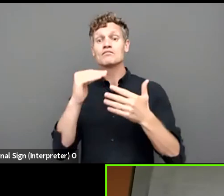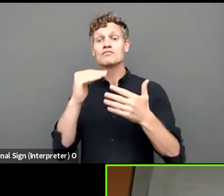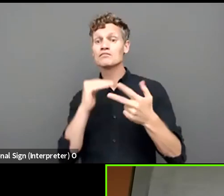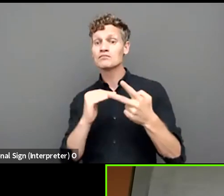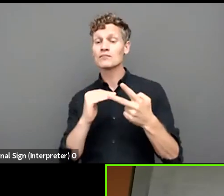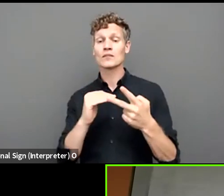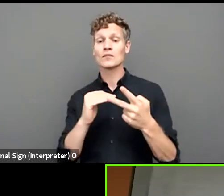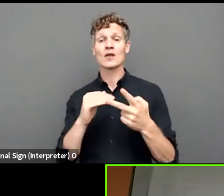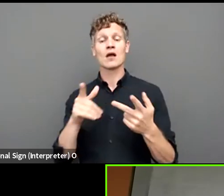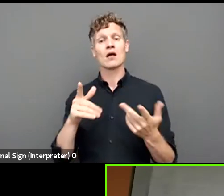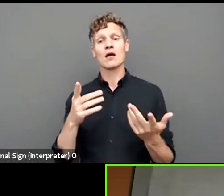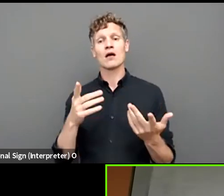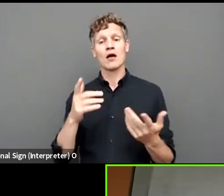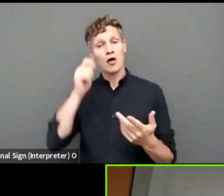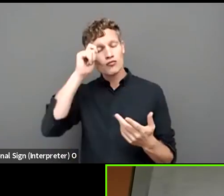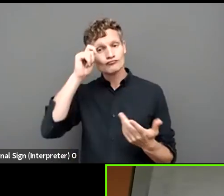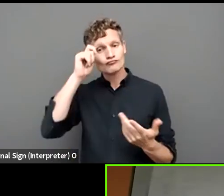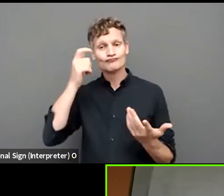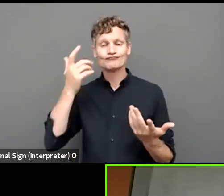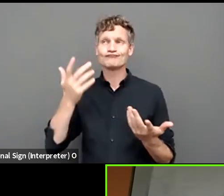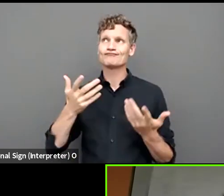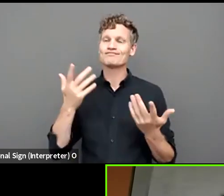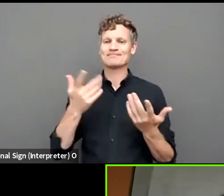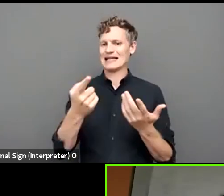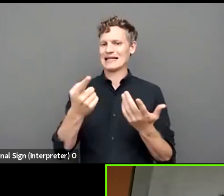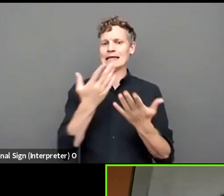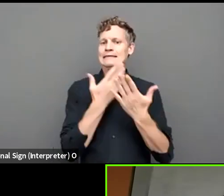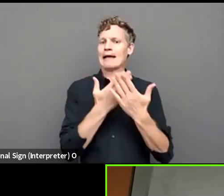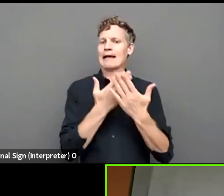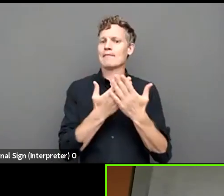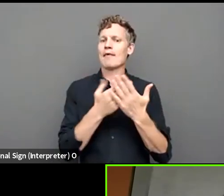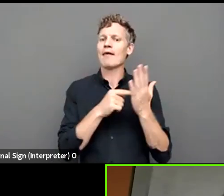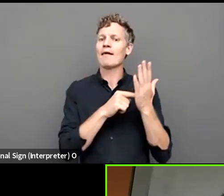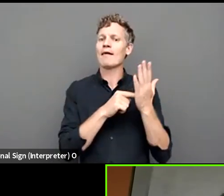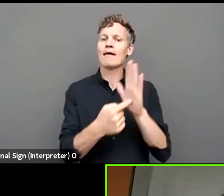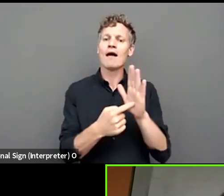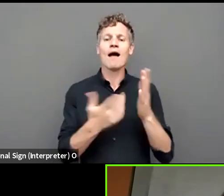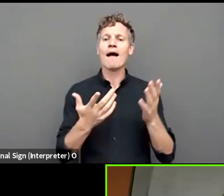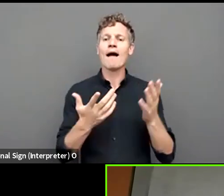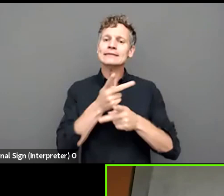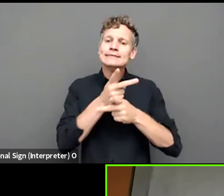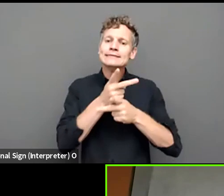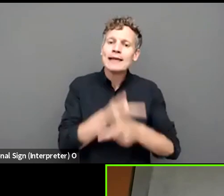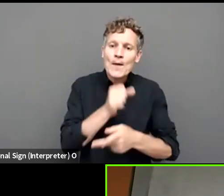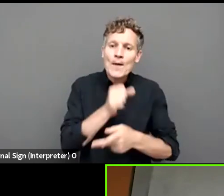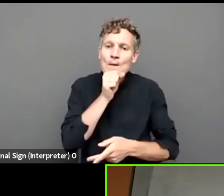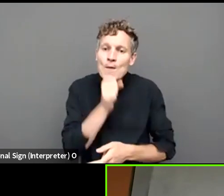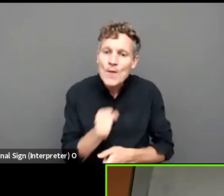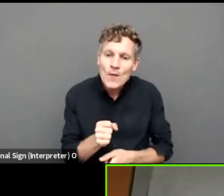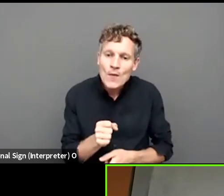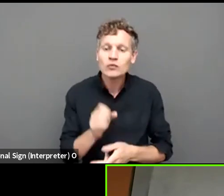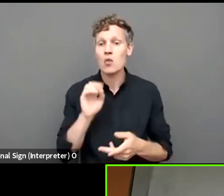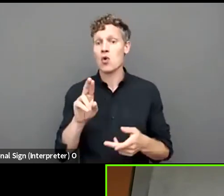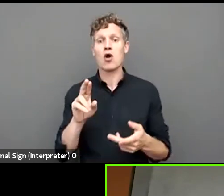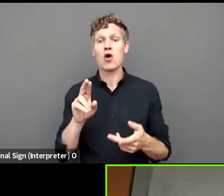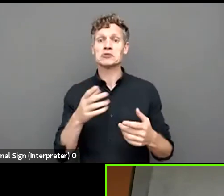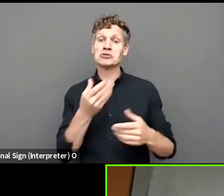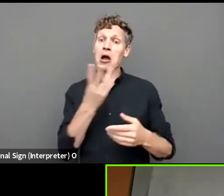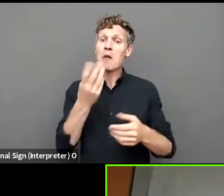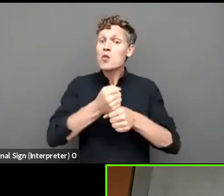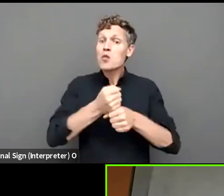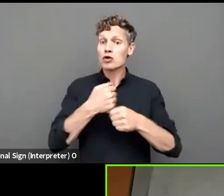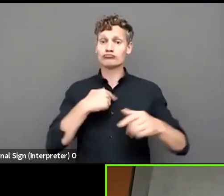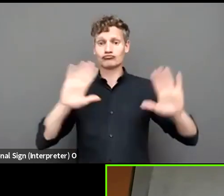for example, taking care of the elderly and doing unpaid work, that is also a huge question.